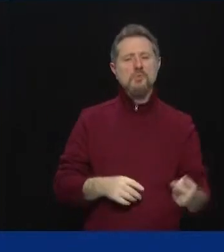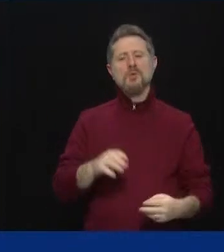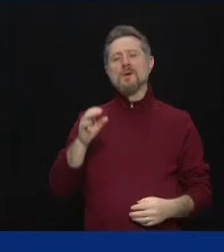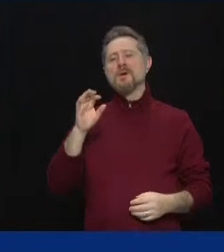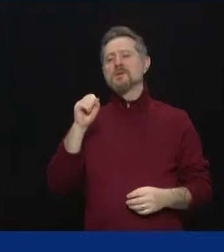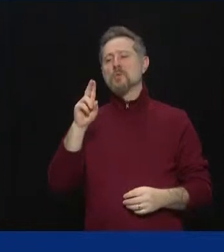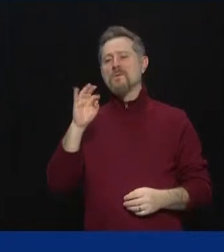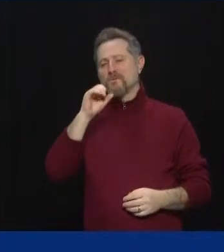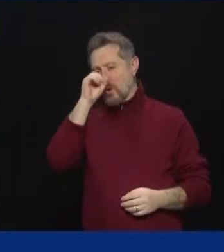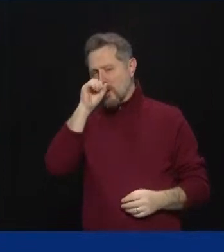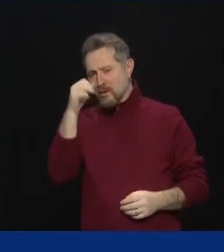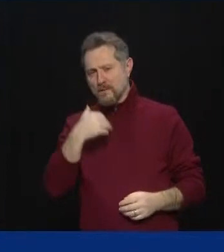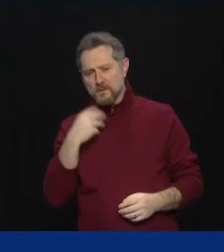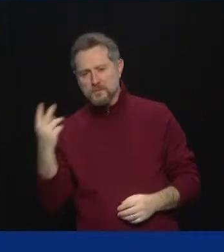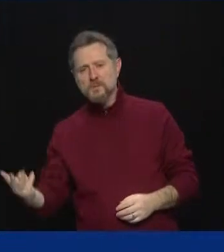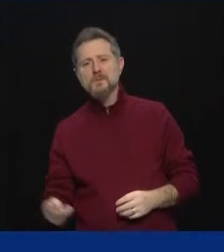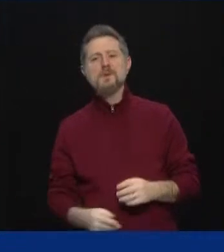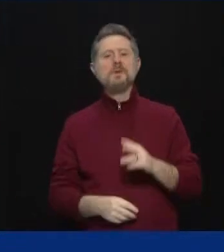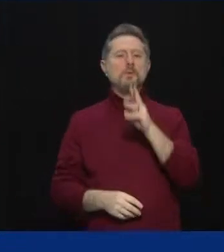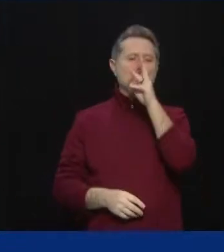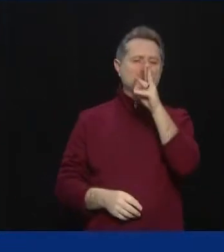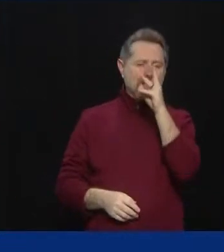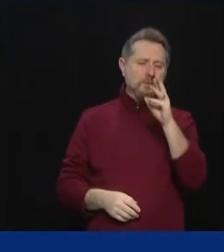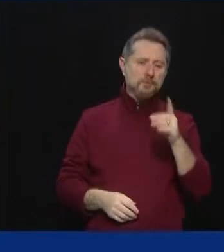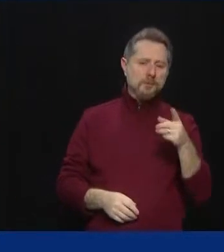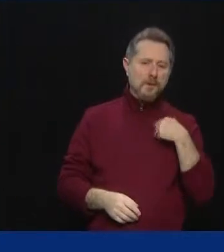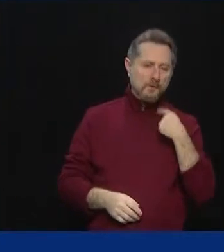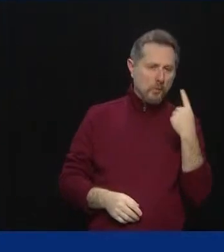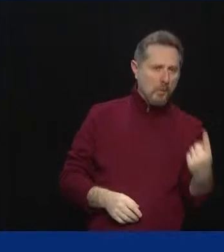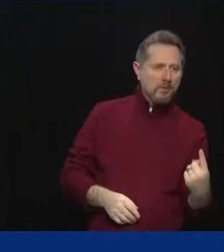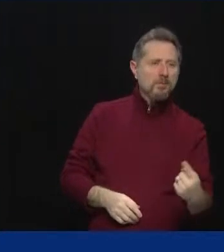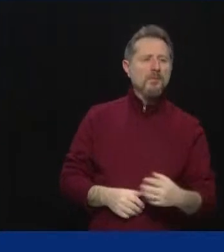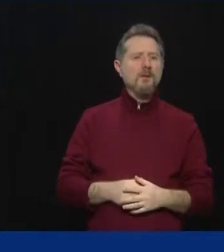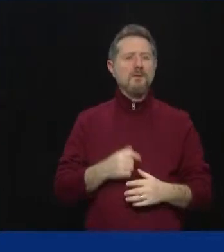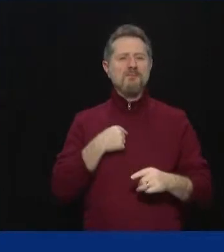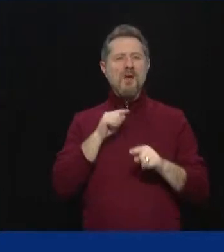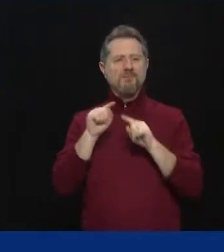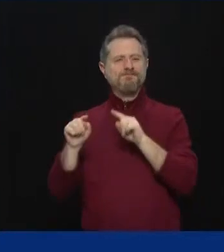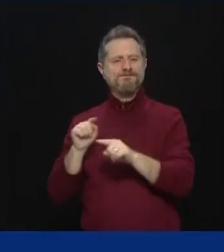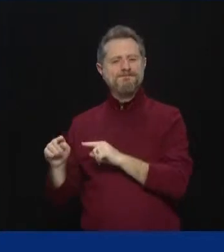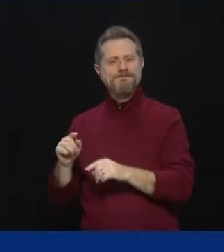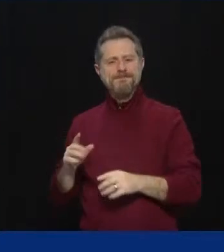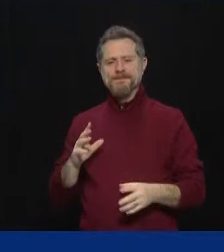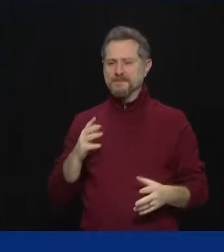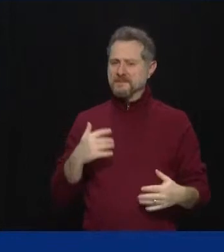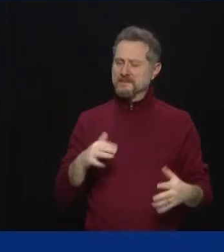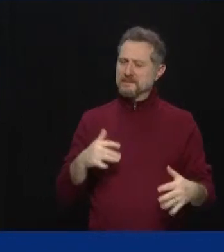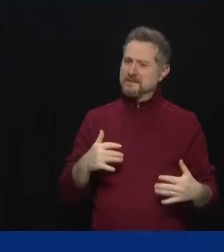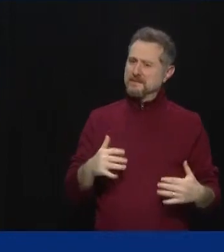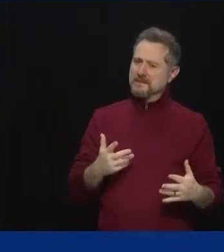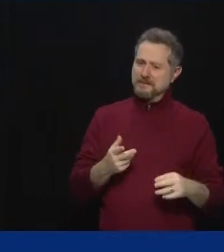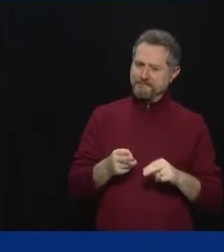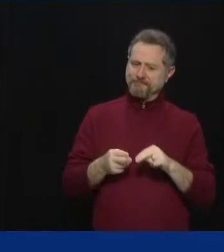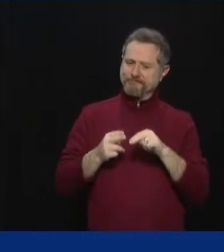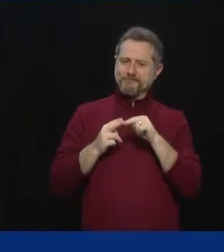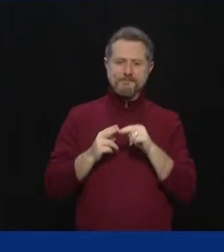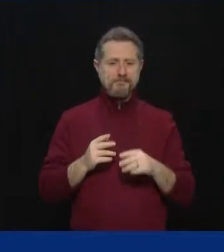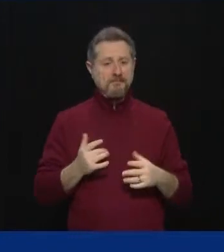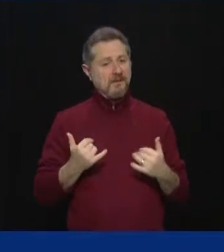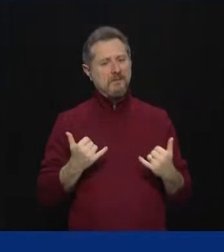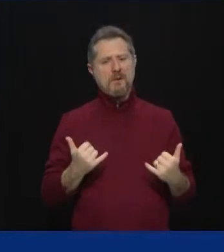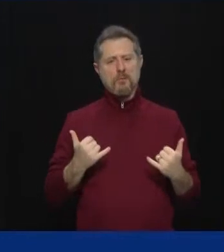1. But however, we expect these numbers to continue to rise. And at this point, we are prepared to say what we have is community